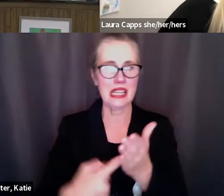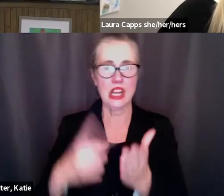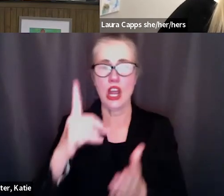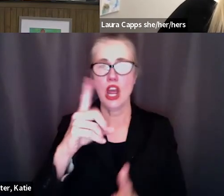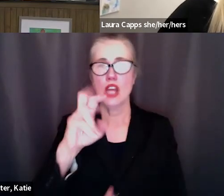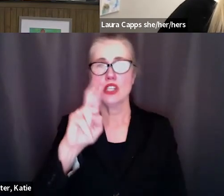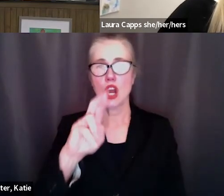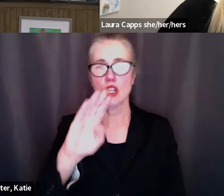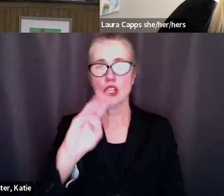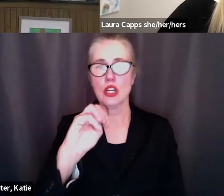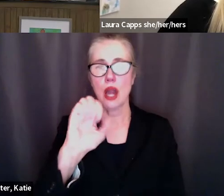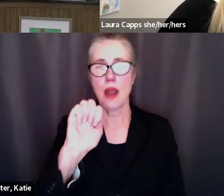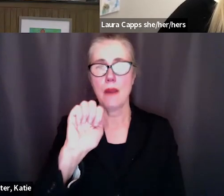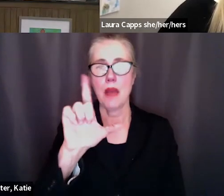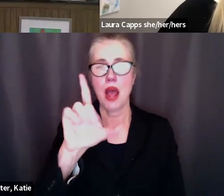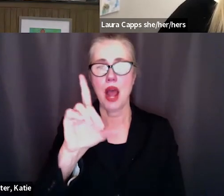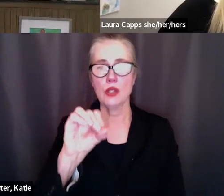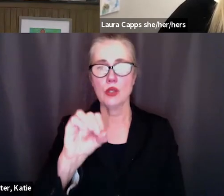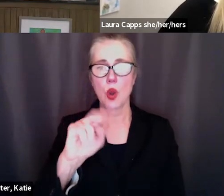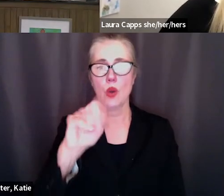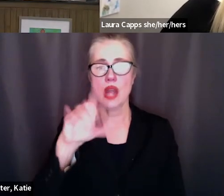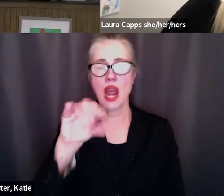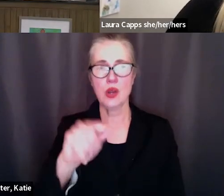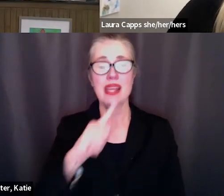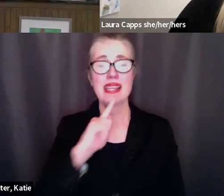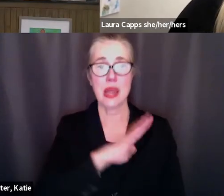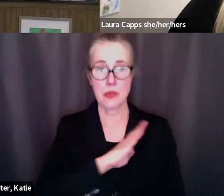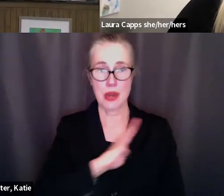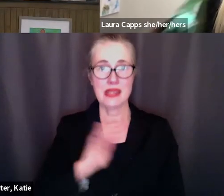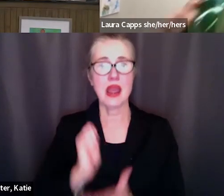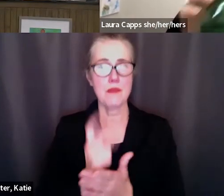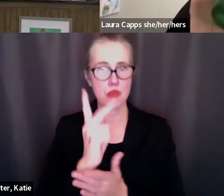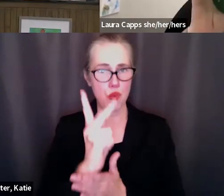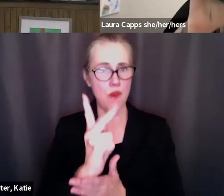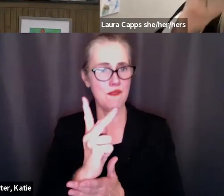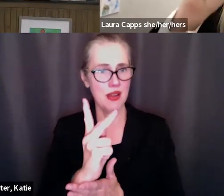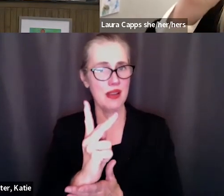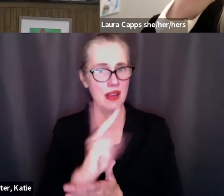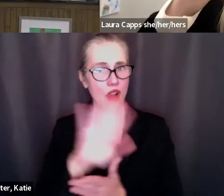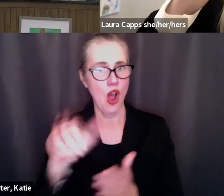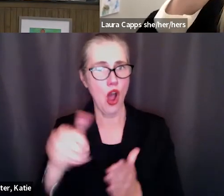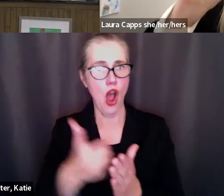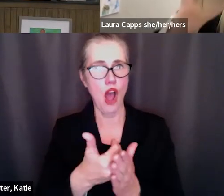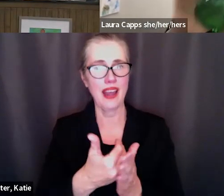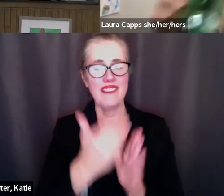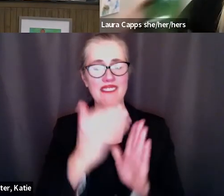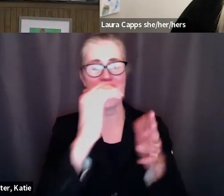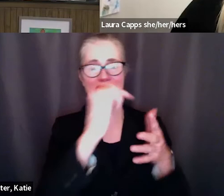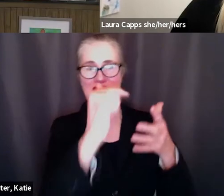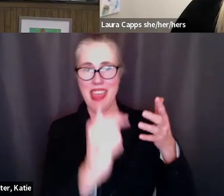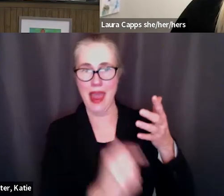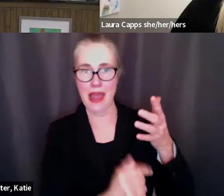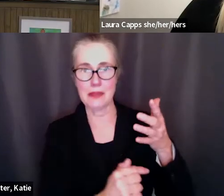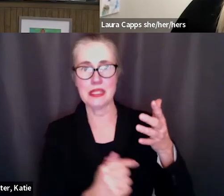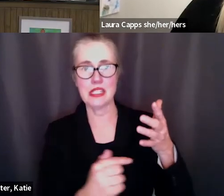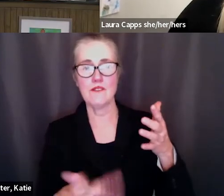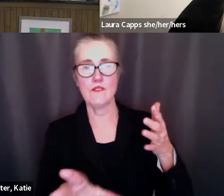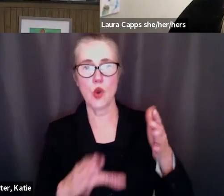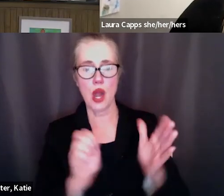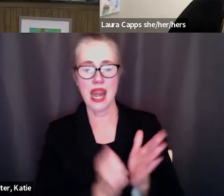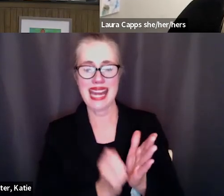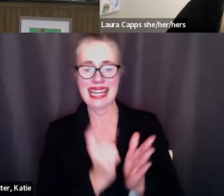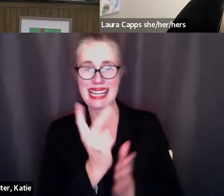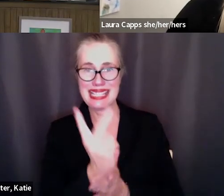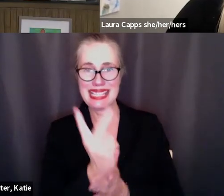staff have recommended that the board approves all the consent agenda items the board has also had an opportunity to